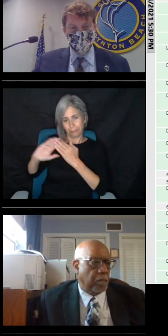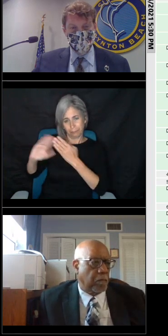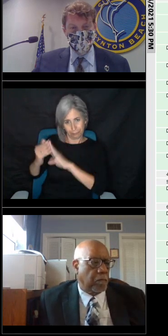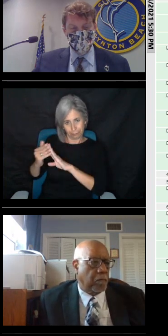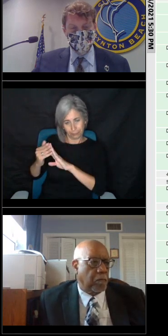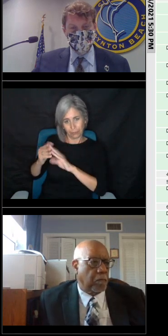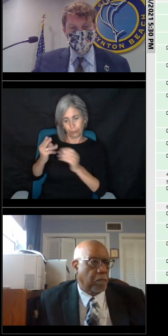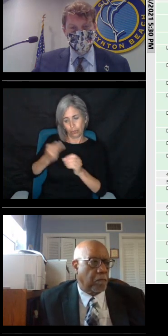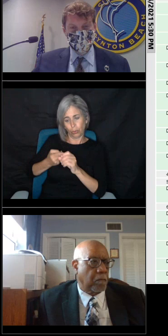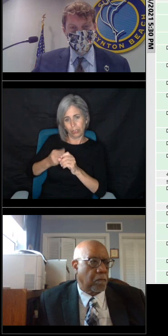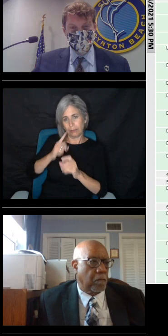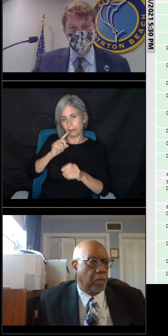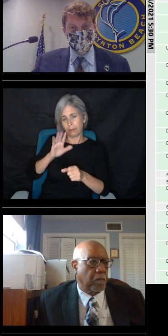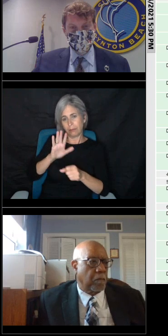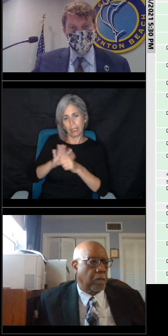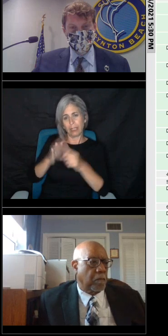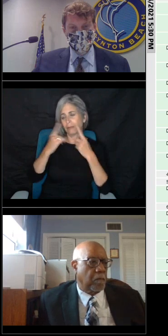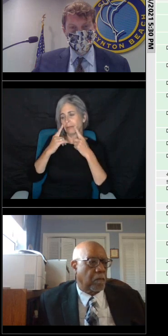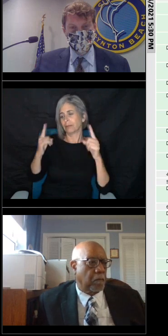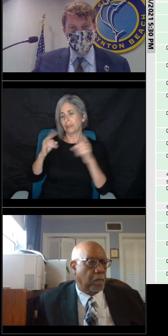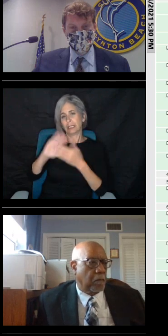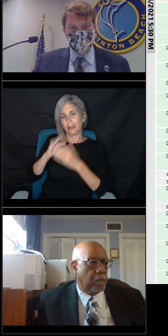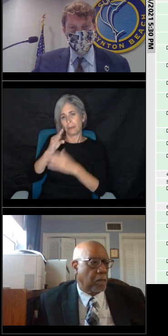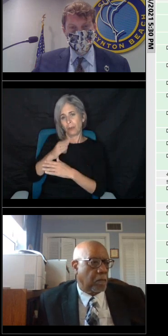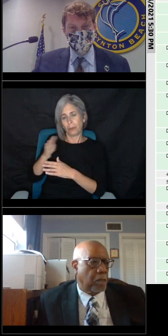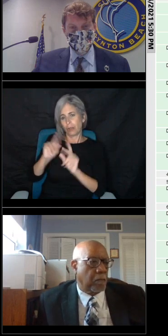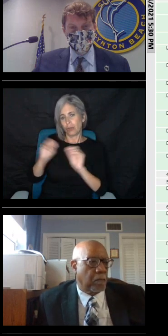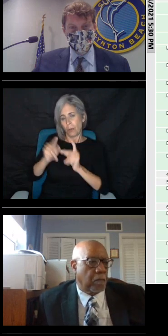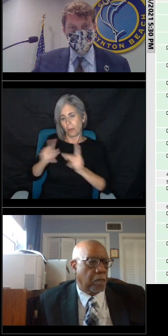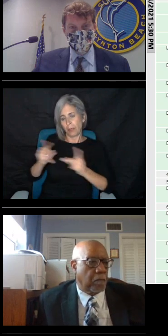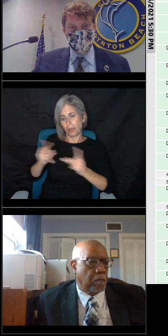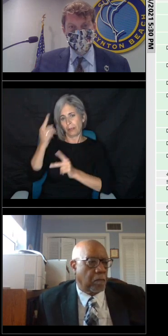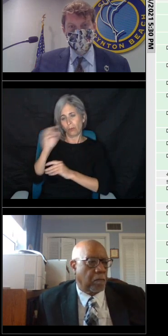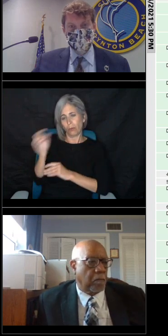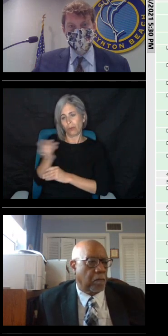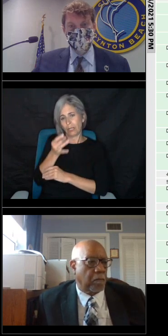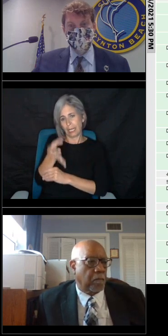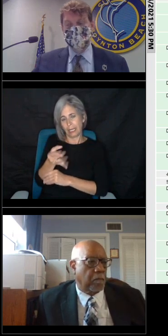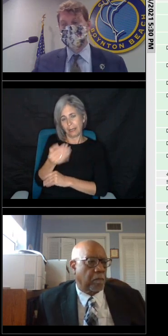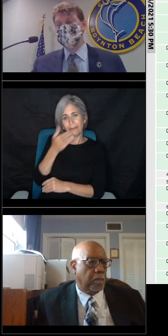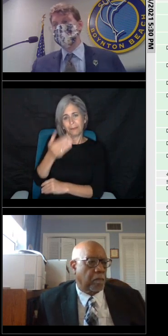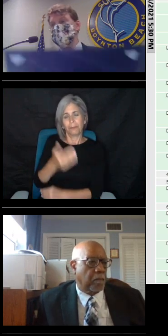and declaring that the city of Boynton Beach is also no place for hate.